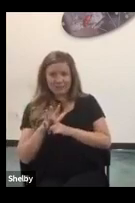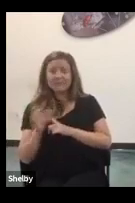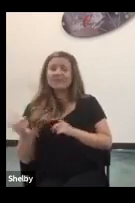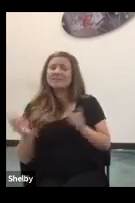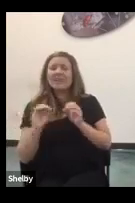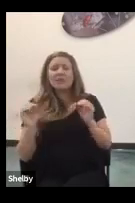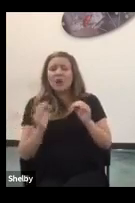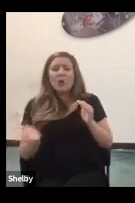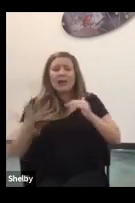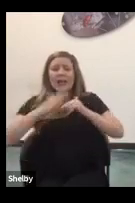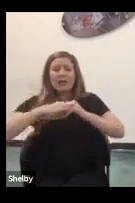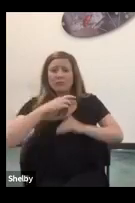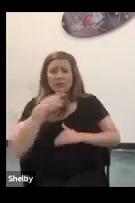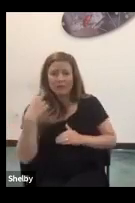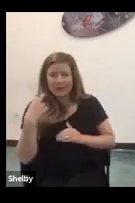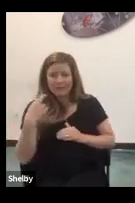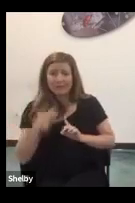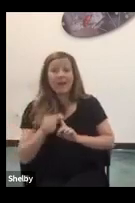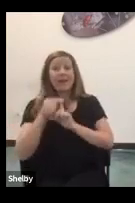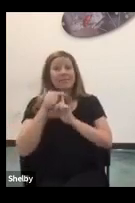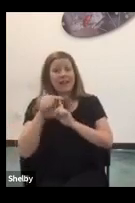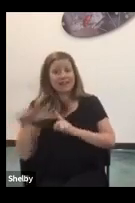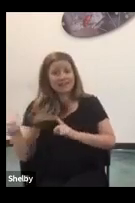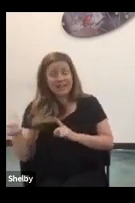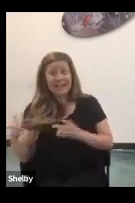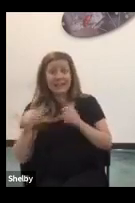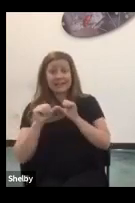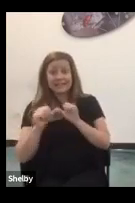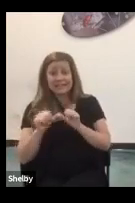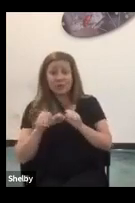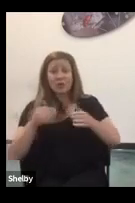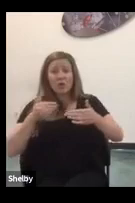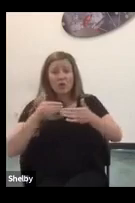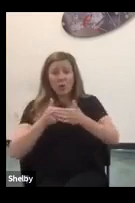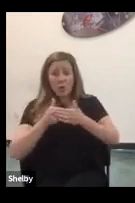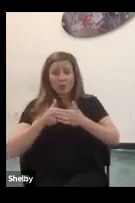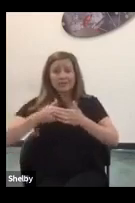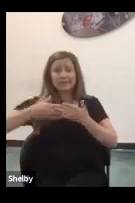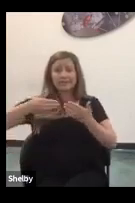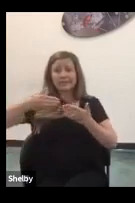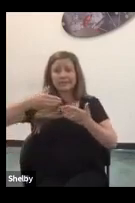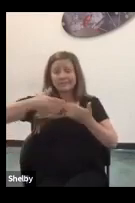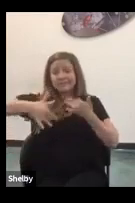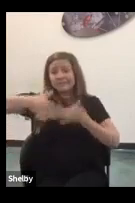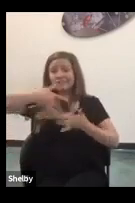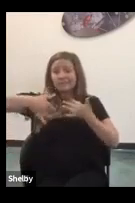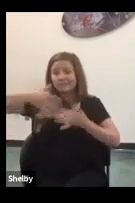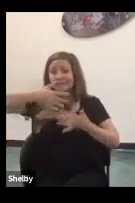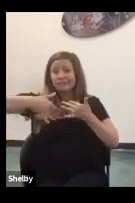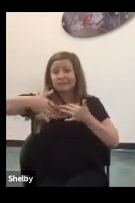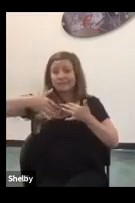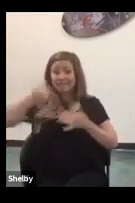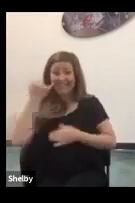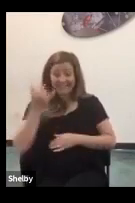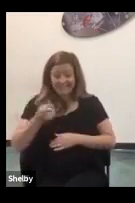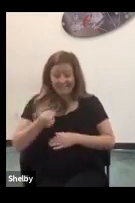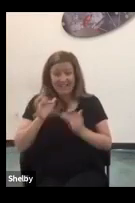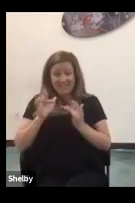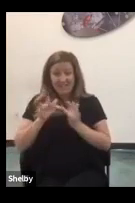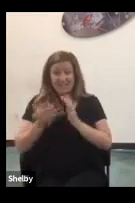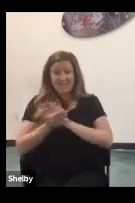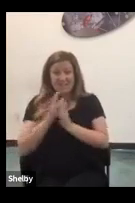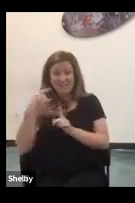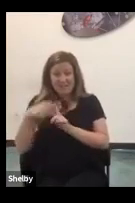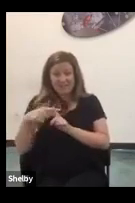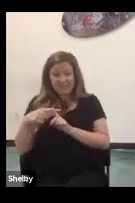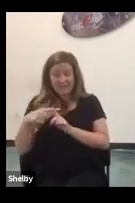unless they continue to be in close contact to that contact who turns positive. So while someone